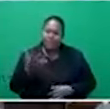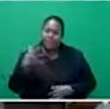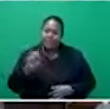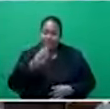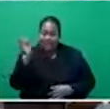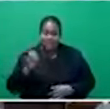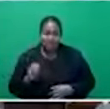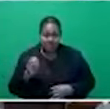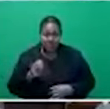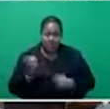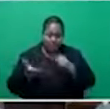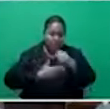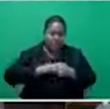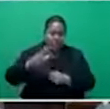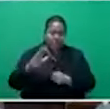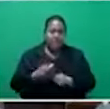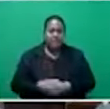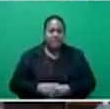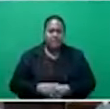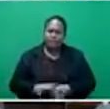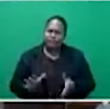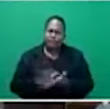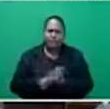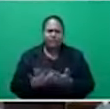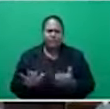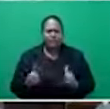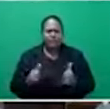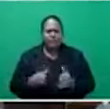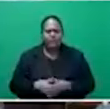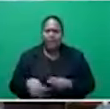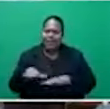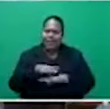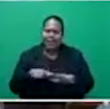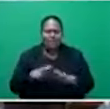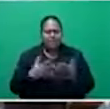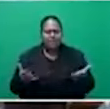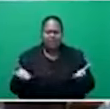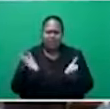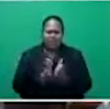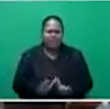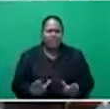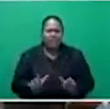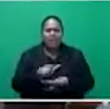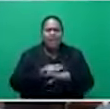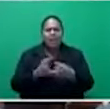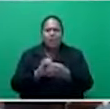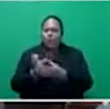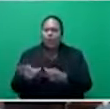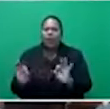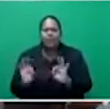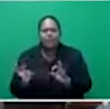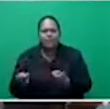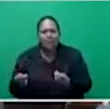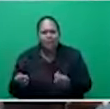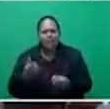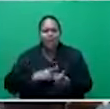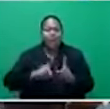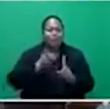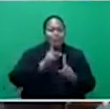production went into finished. Those lands are now unoccupied. Landowners not getting any money because of political